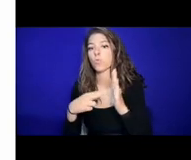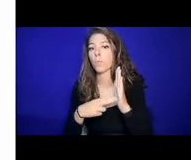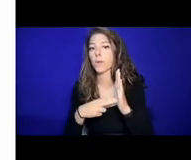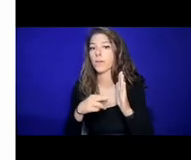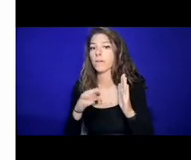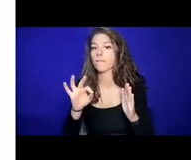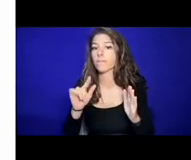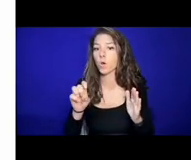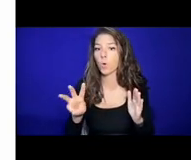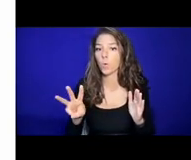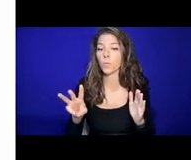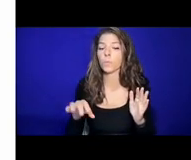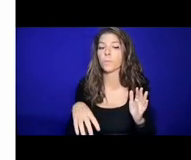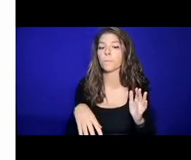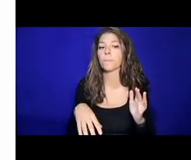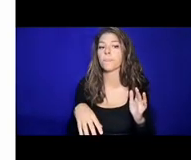flow,